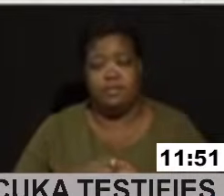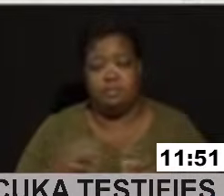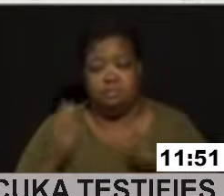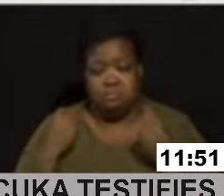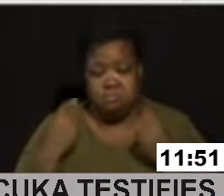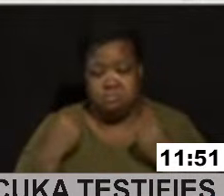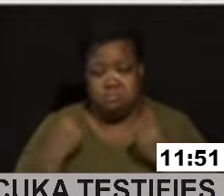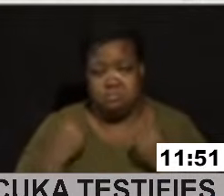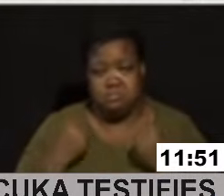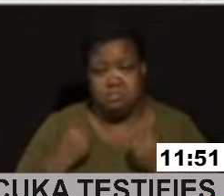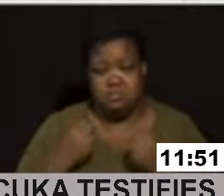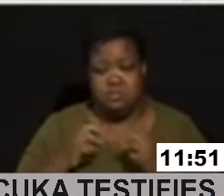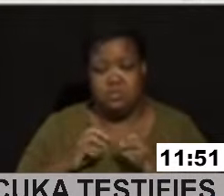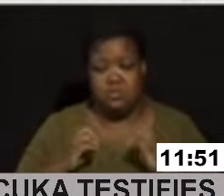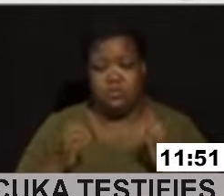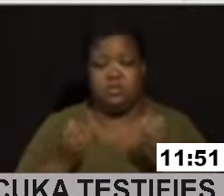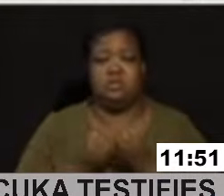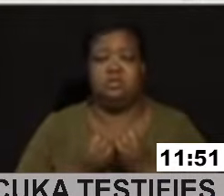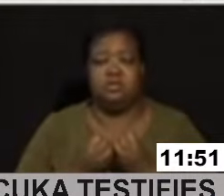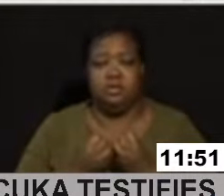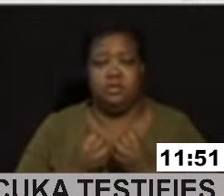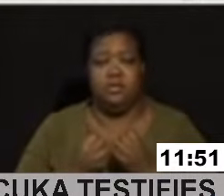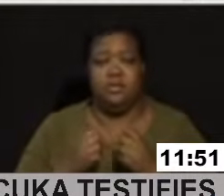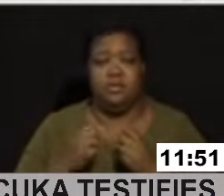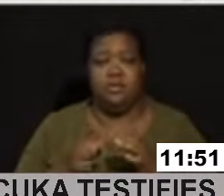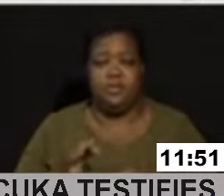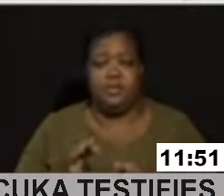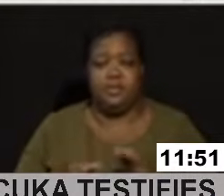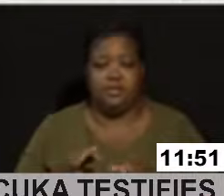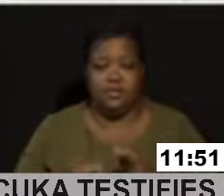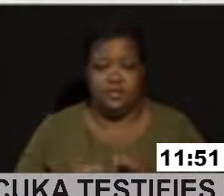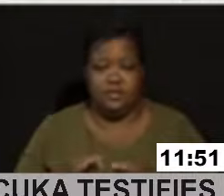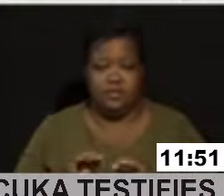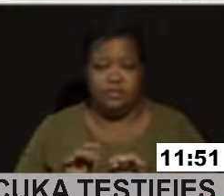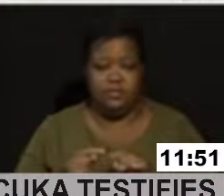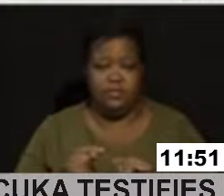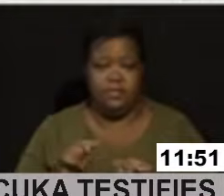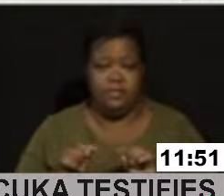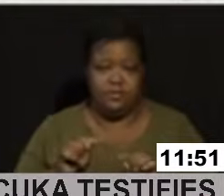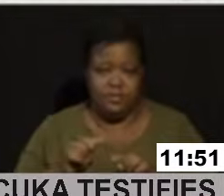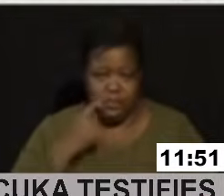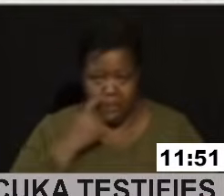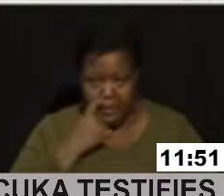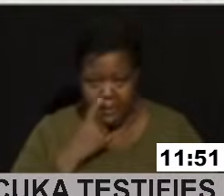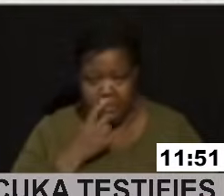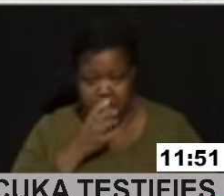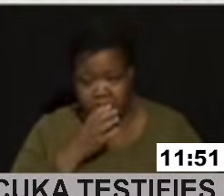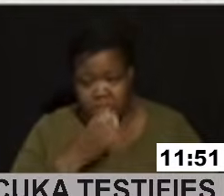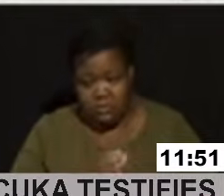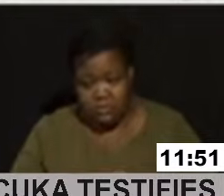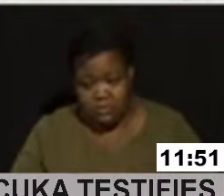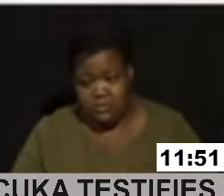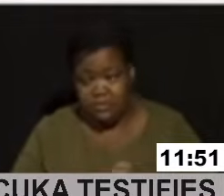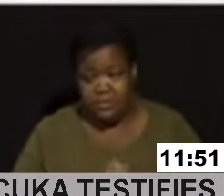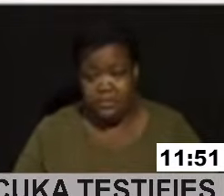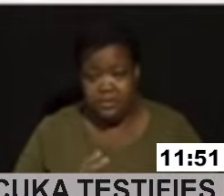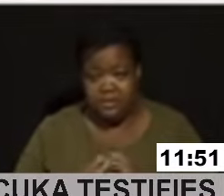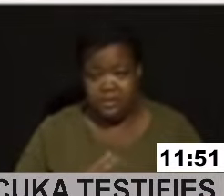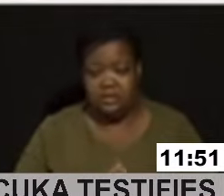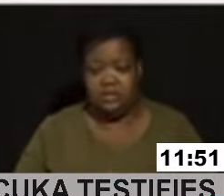individual, organization, or political actor from lawful prosecution. Do you confirm that again? I